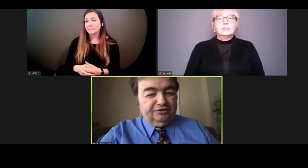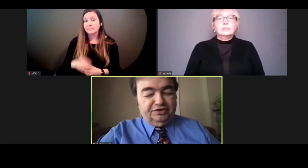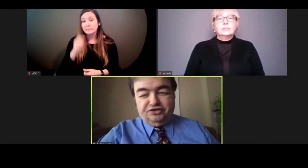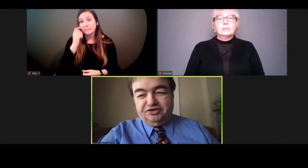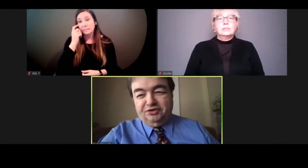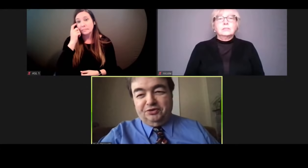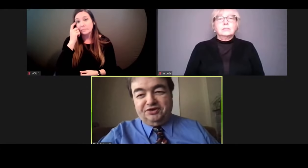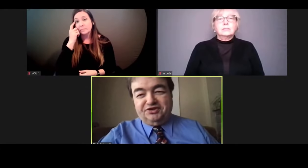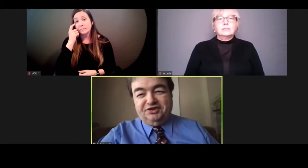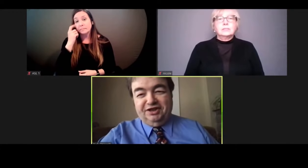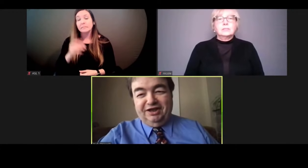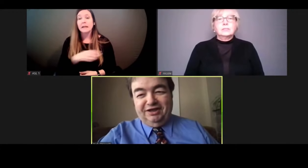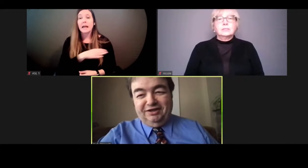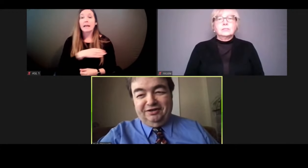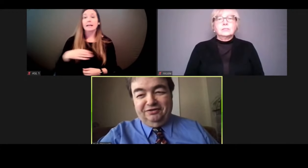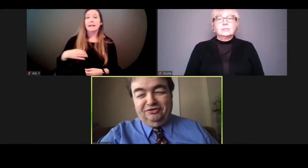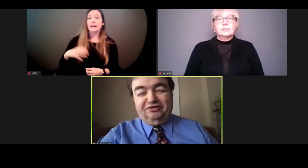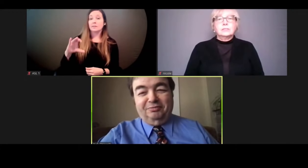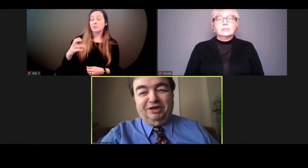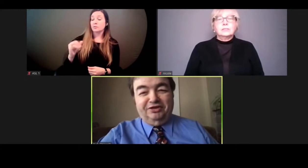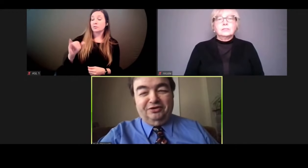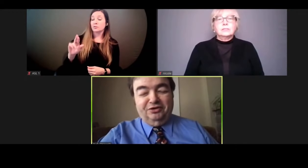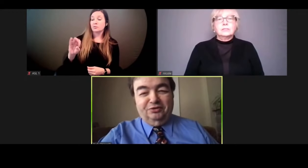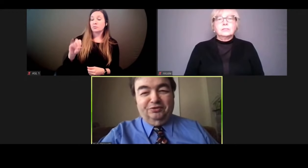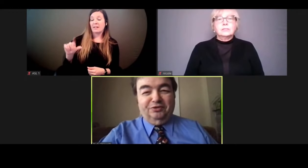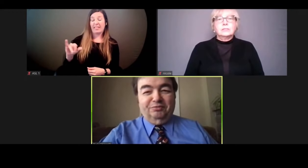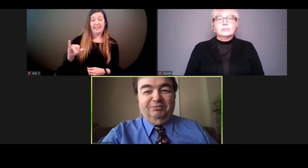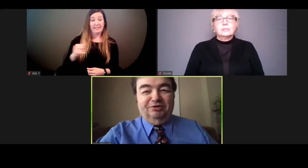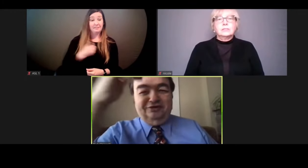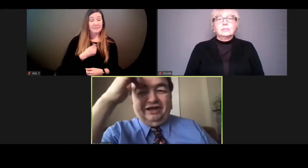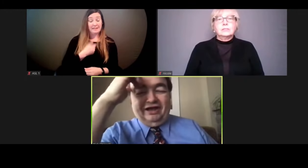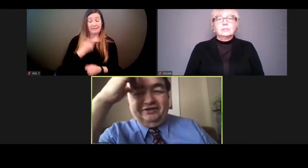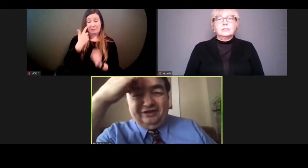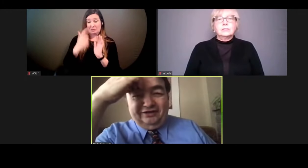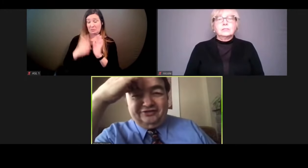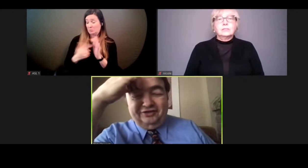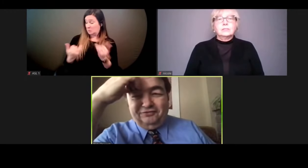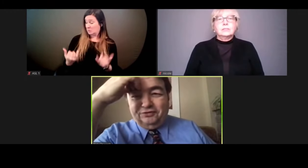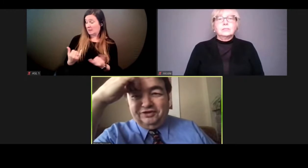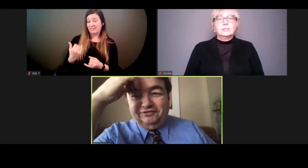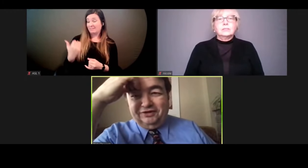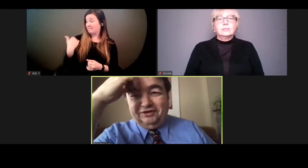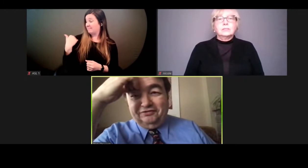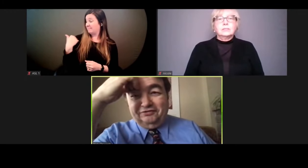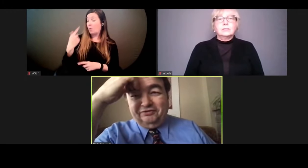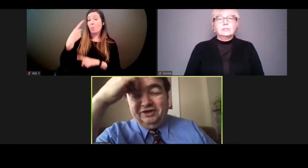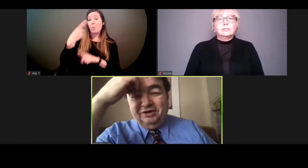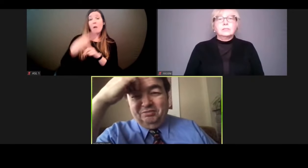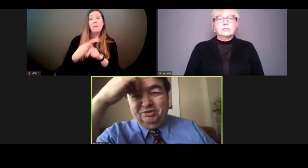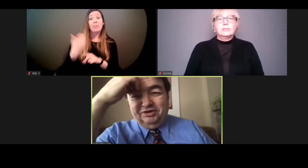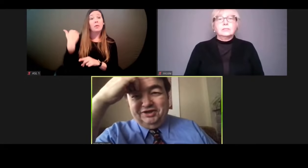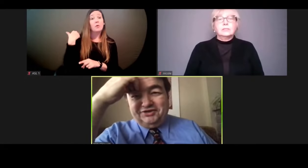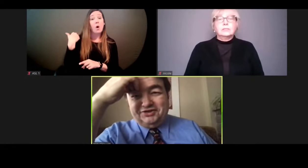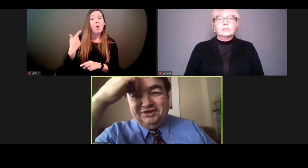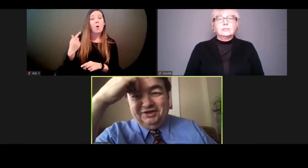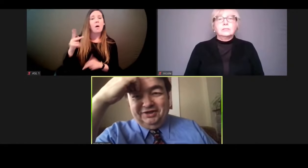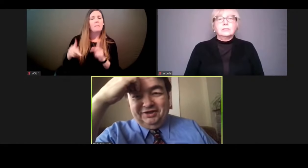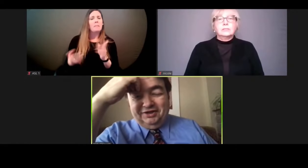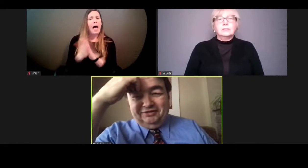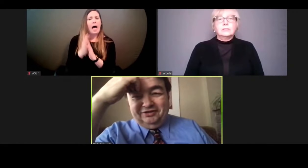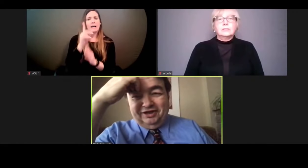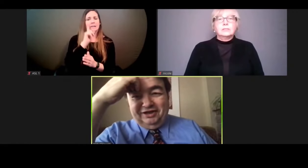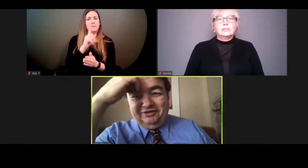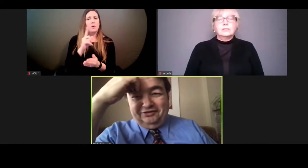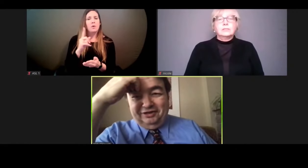I just noticed today, just a month ago, there were people asking for defunding of police.